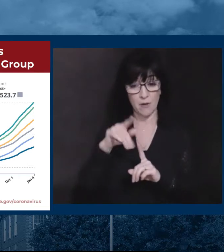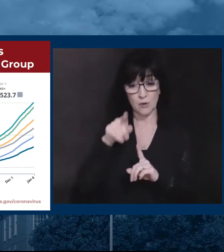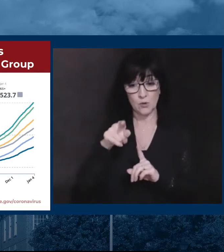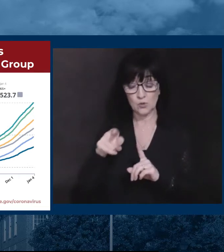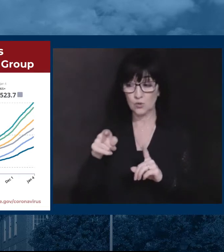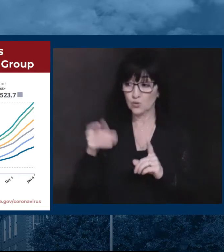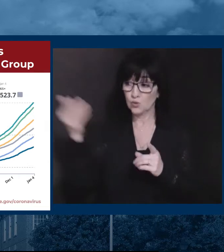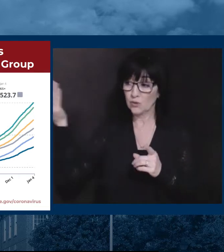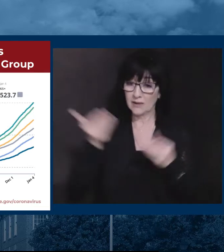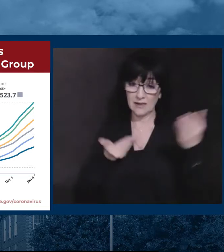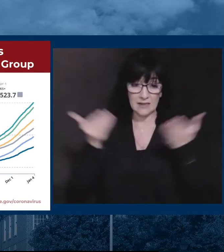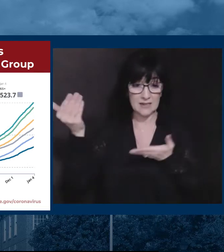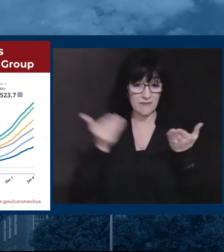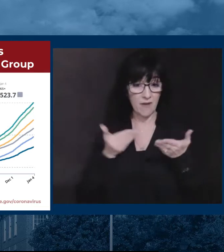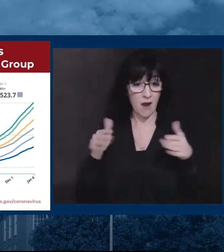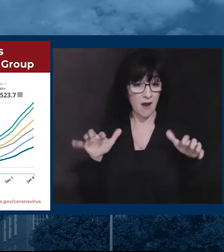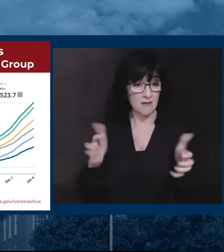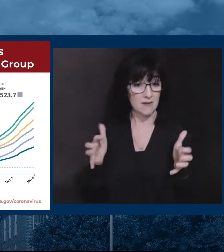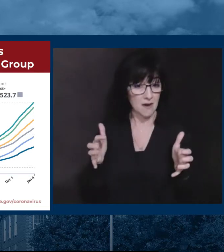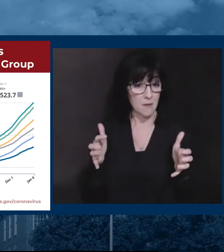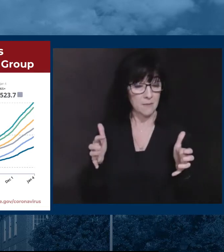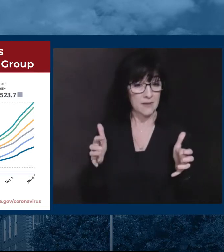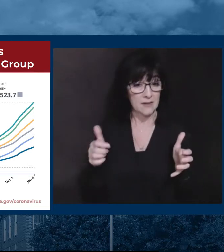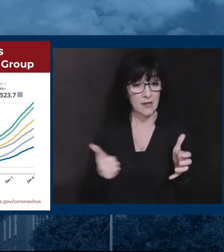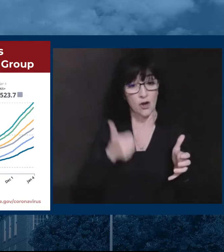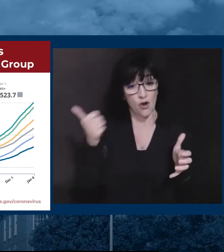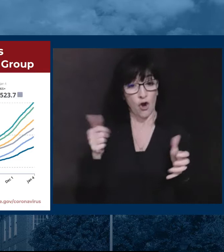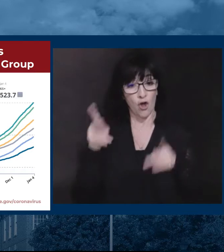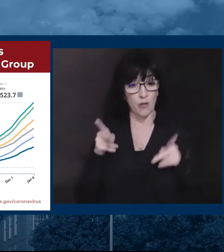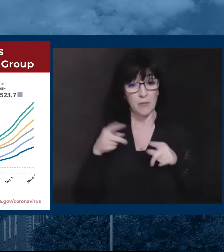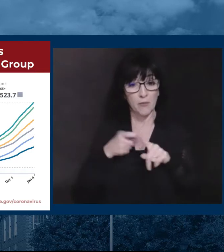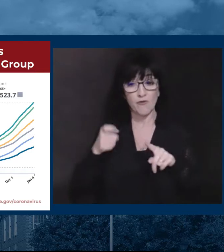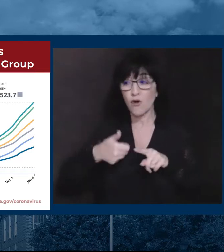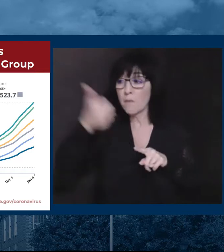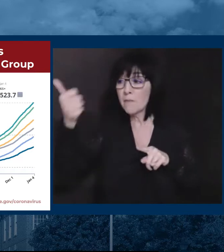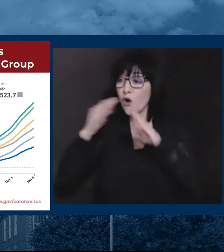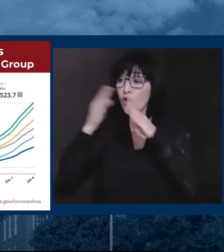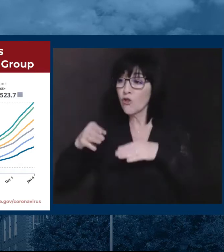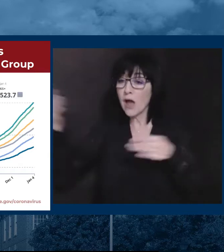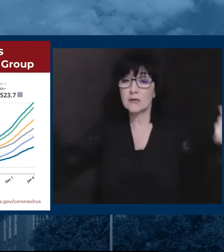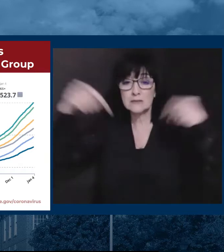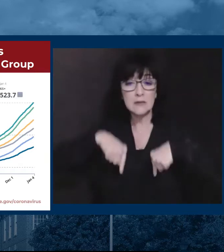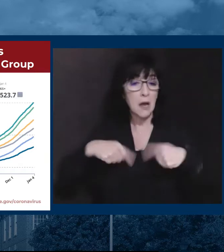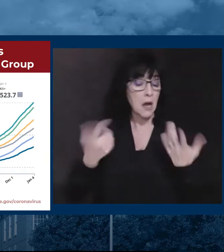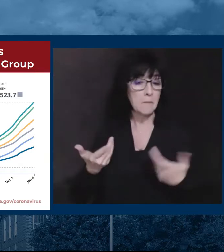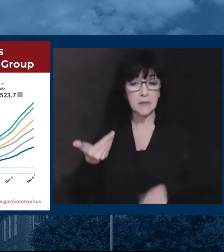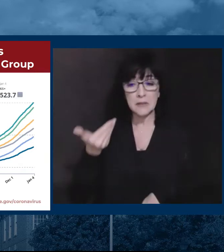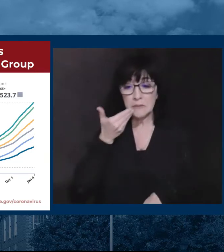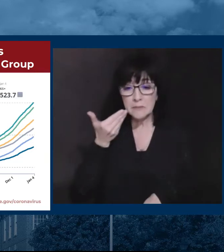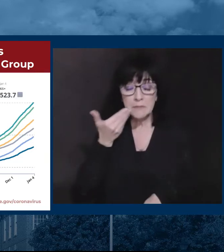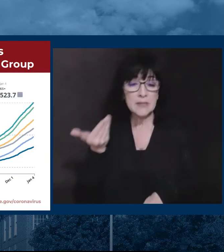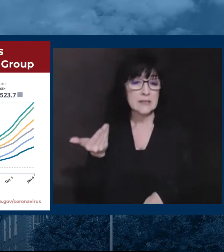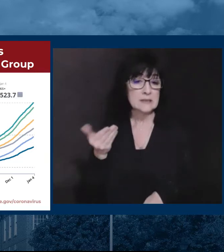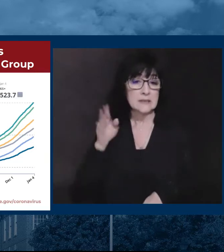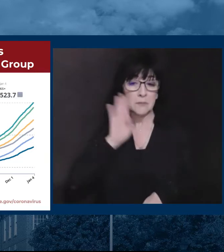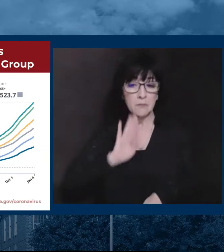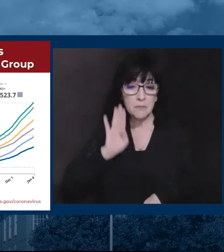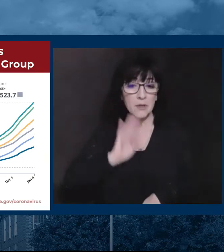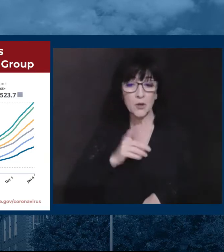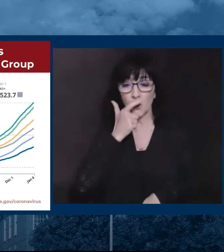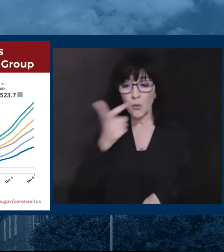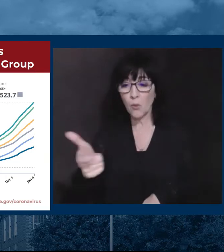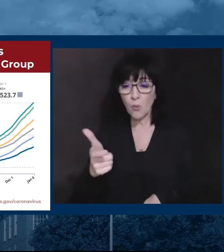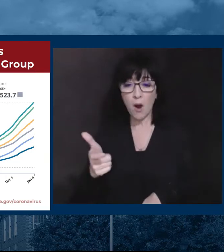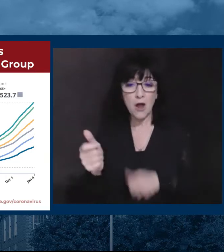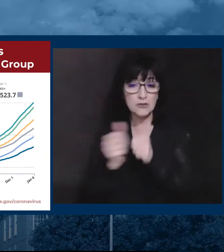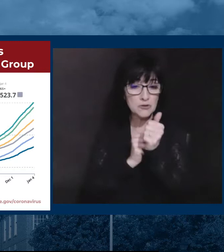into your home for social gathering, to have pizza and beer and watch a ball game or something. Just be very